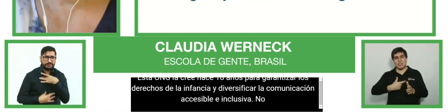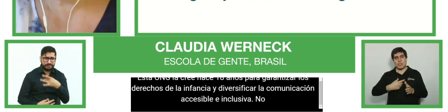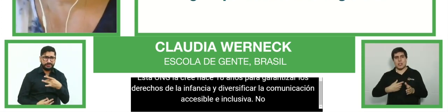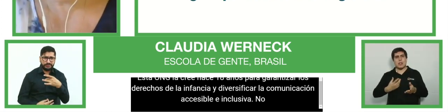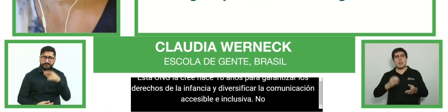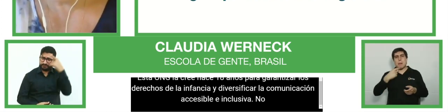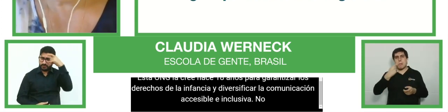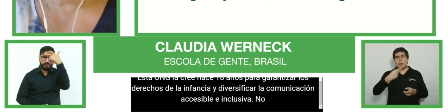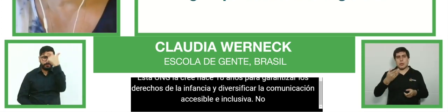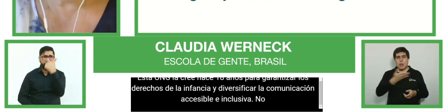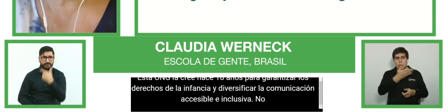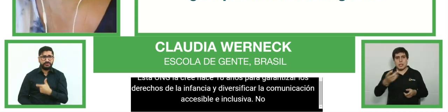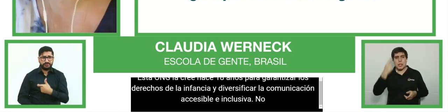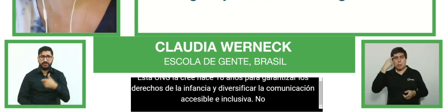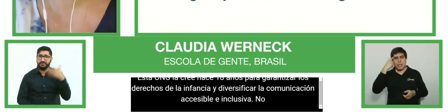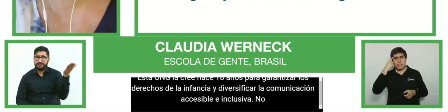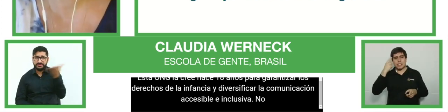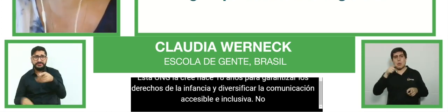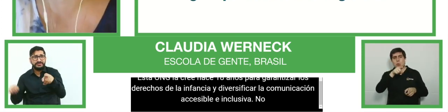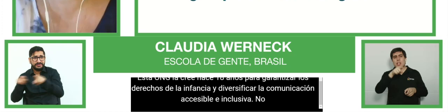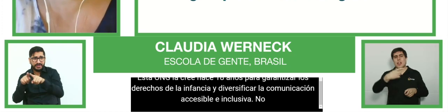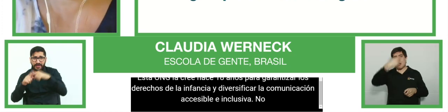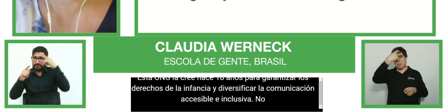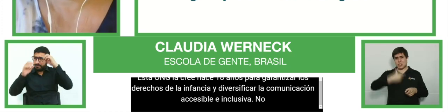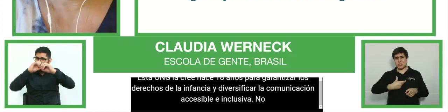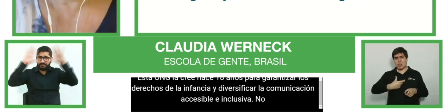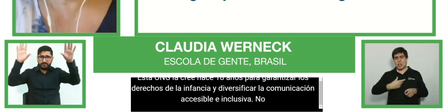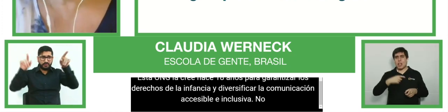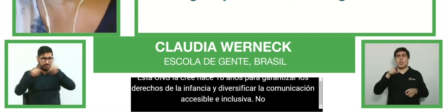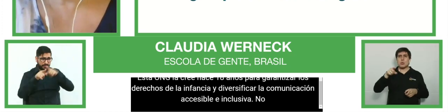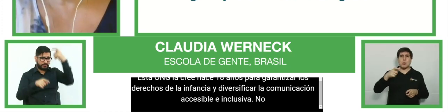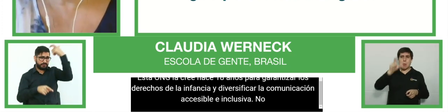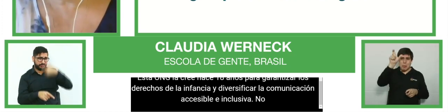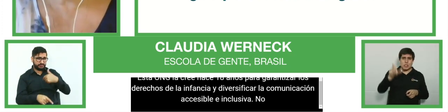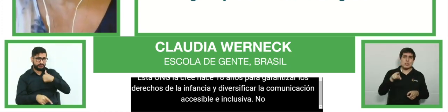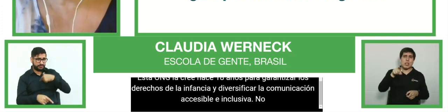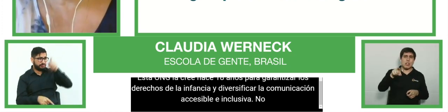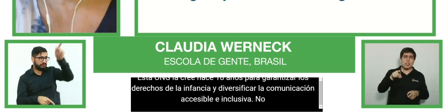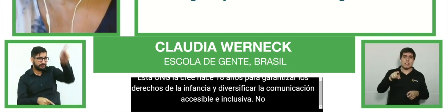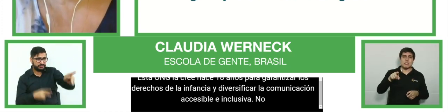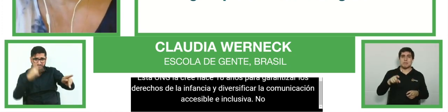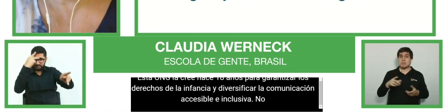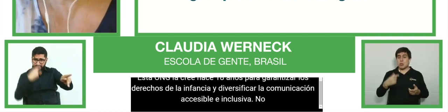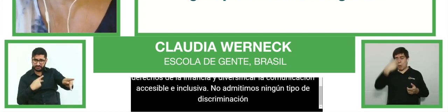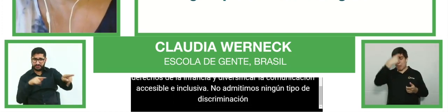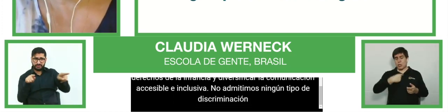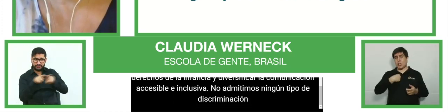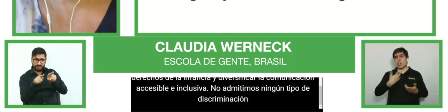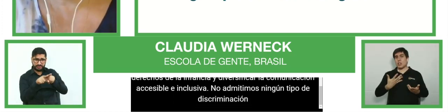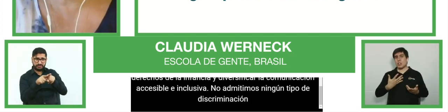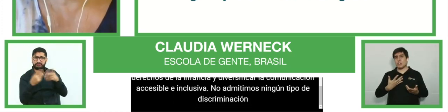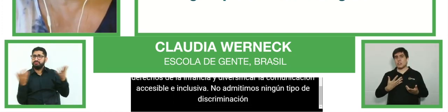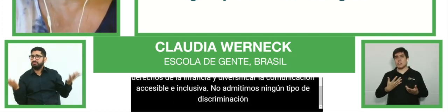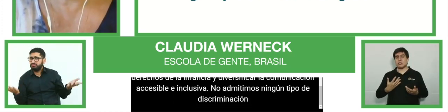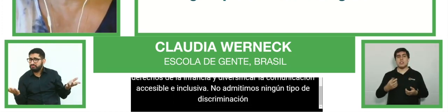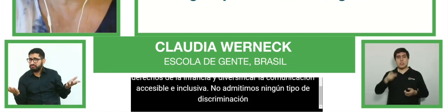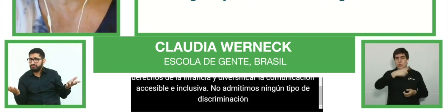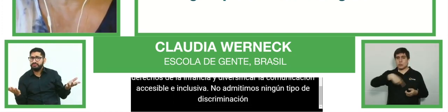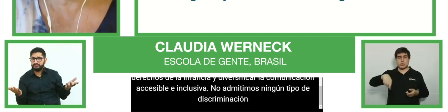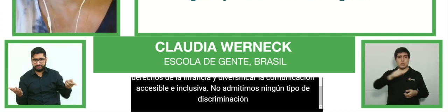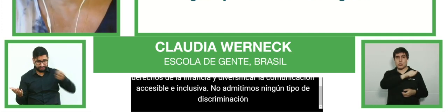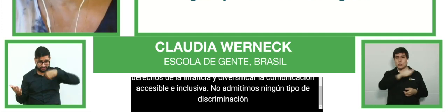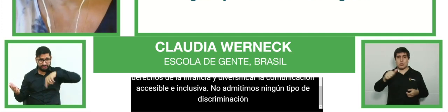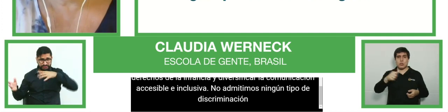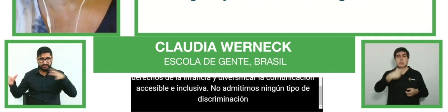yourself? I believe you do so. I believe all of you are humans. And then you have necessarily